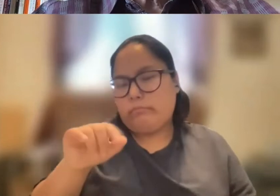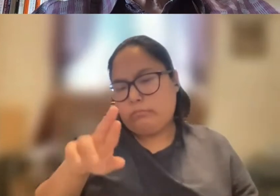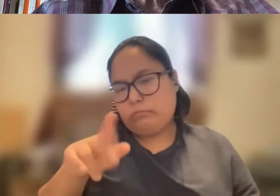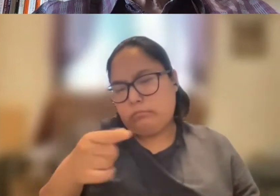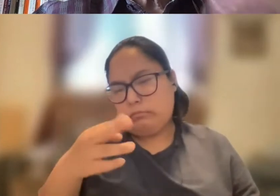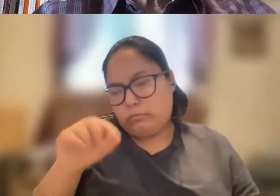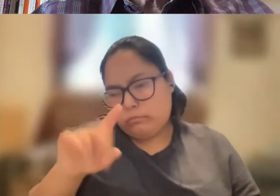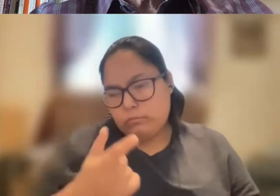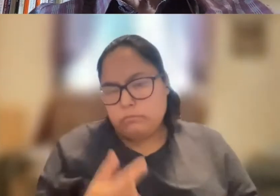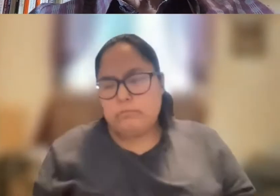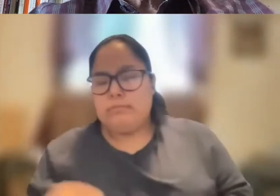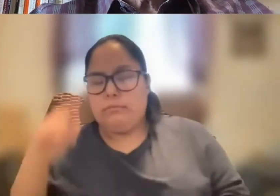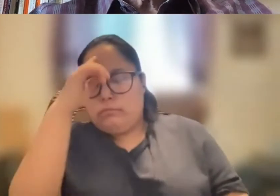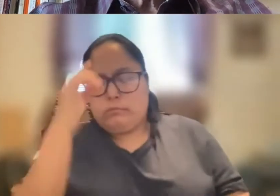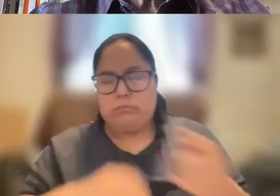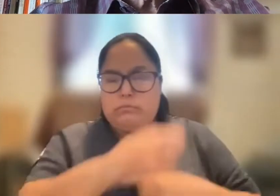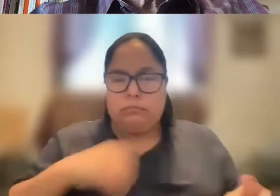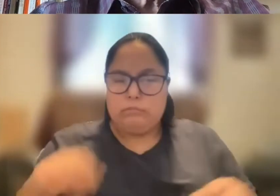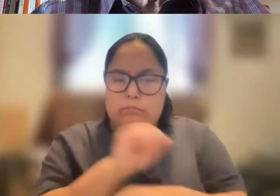work in our community as well.